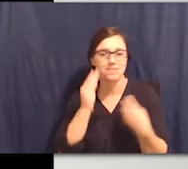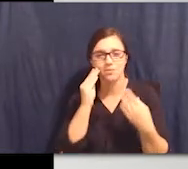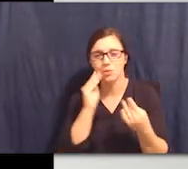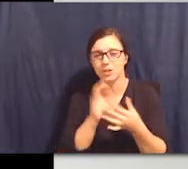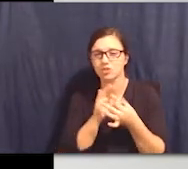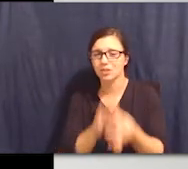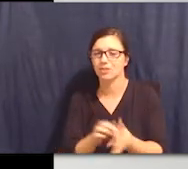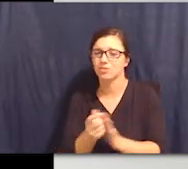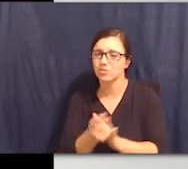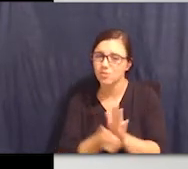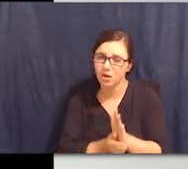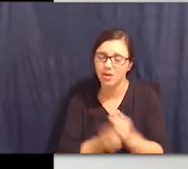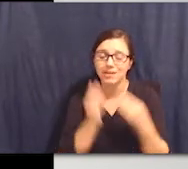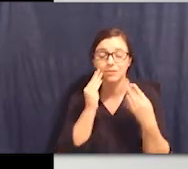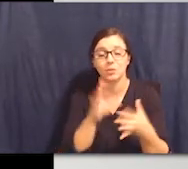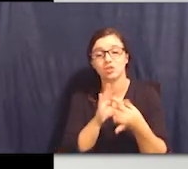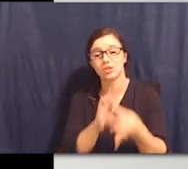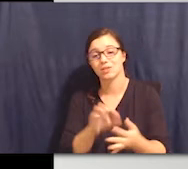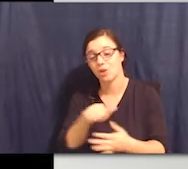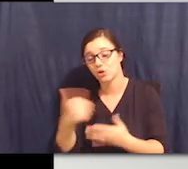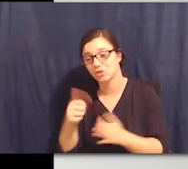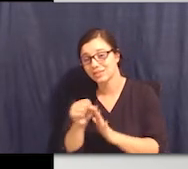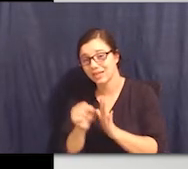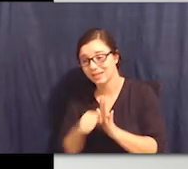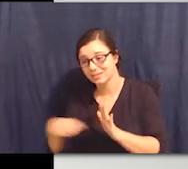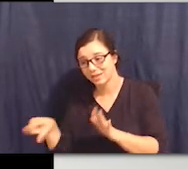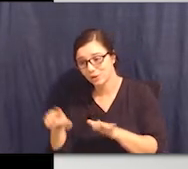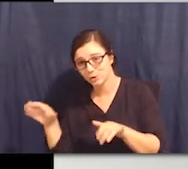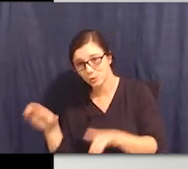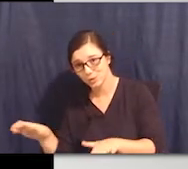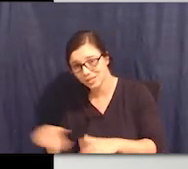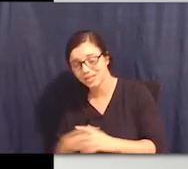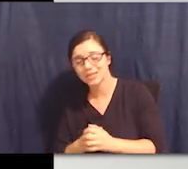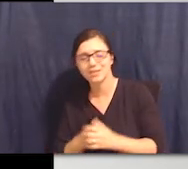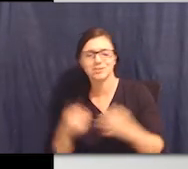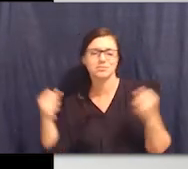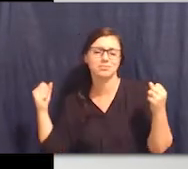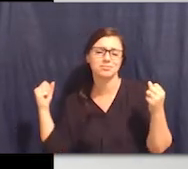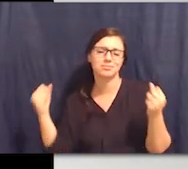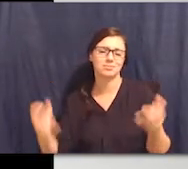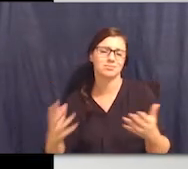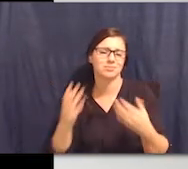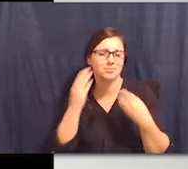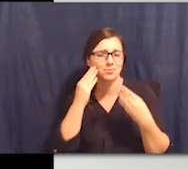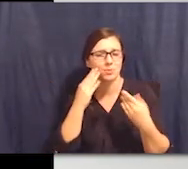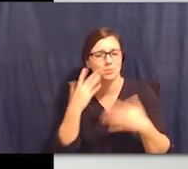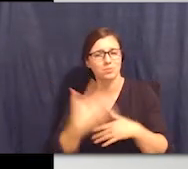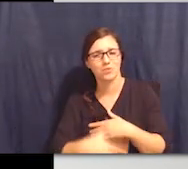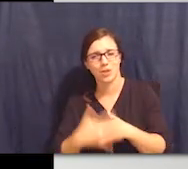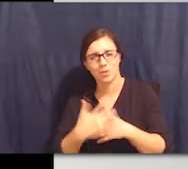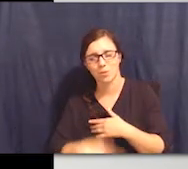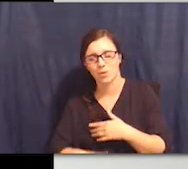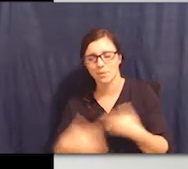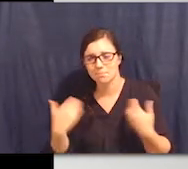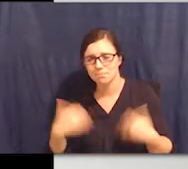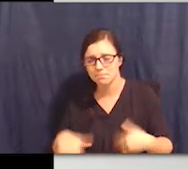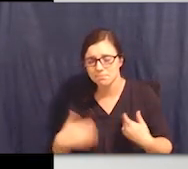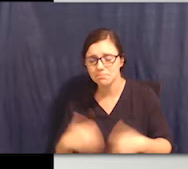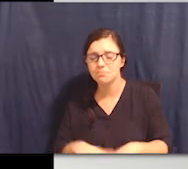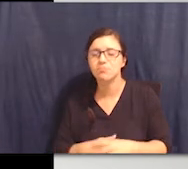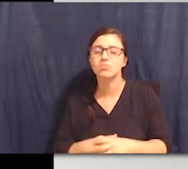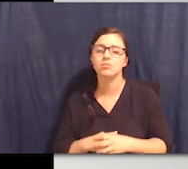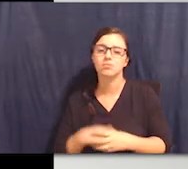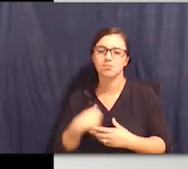information about laws, information about what other states are doing, so much information available here.